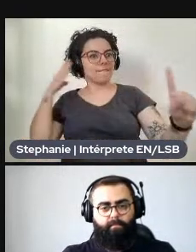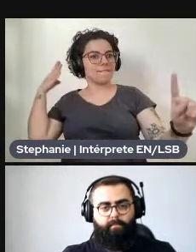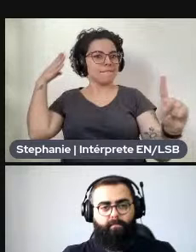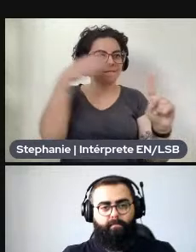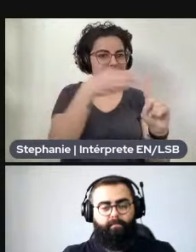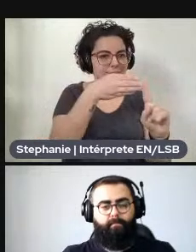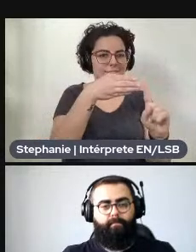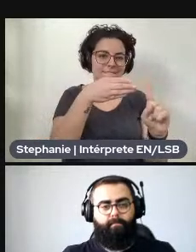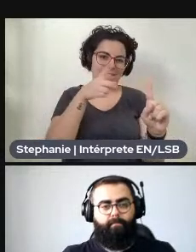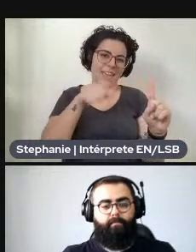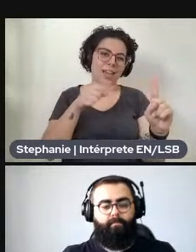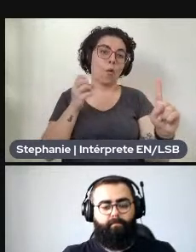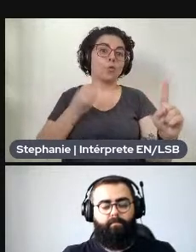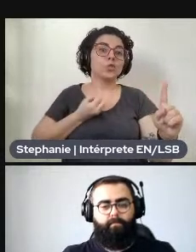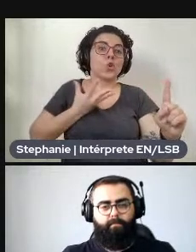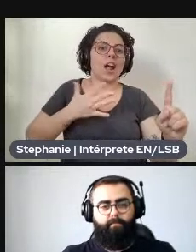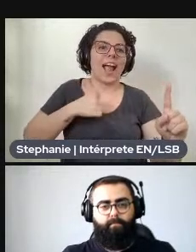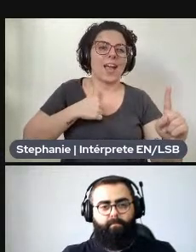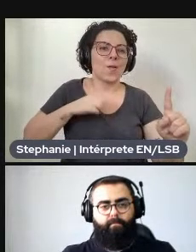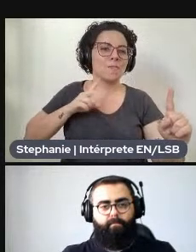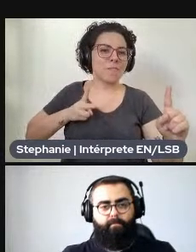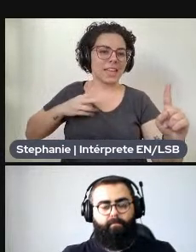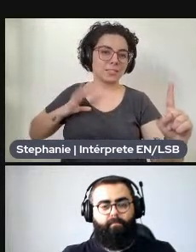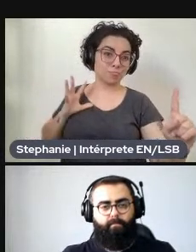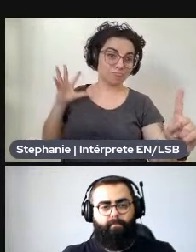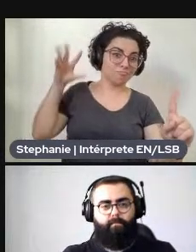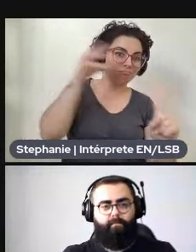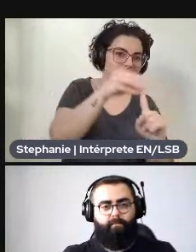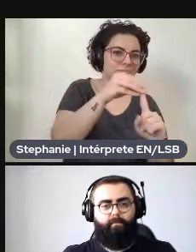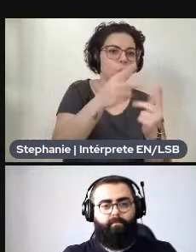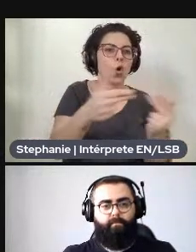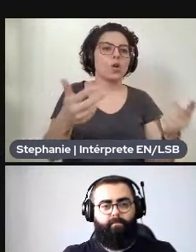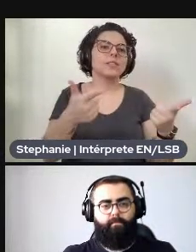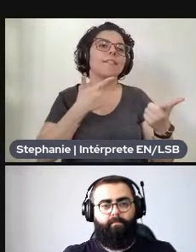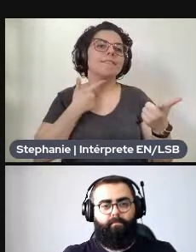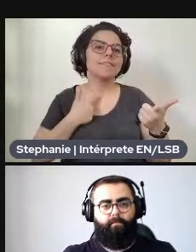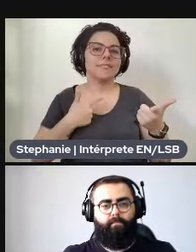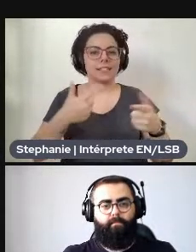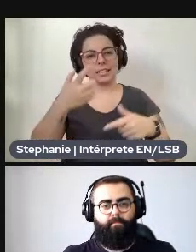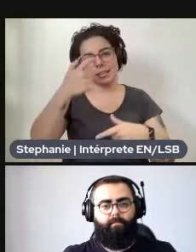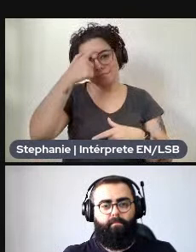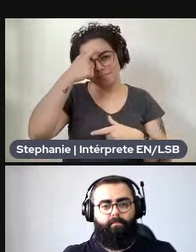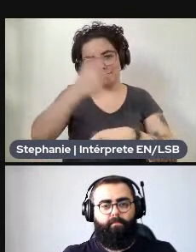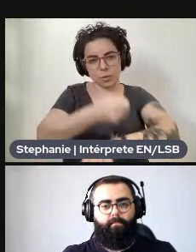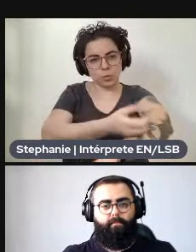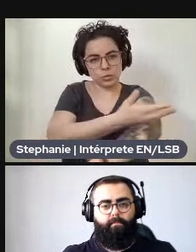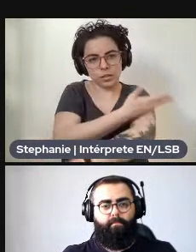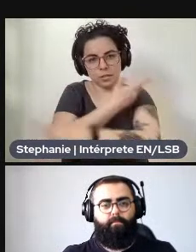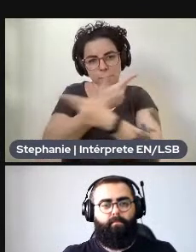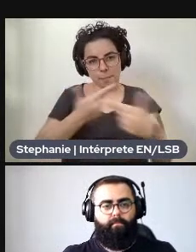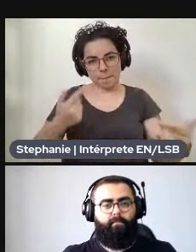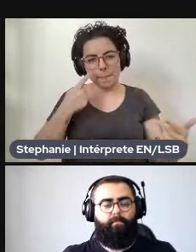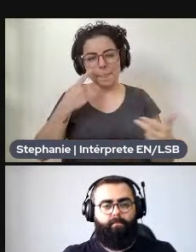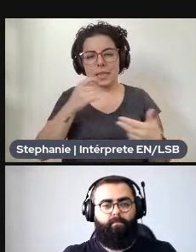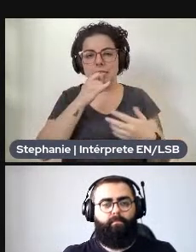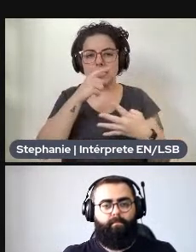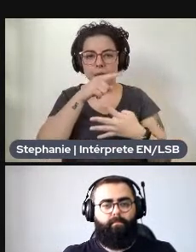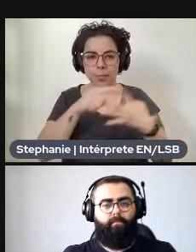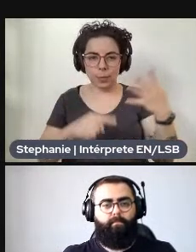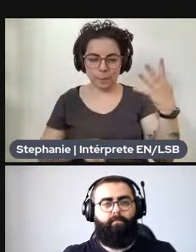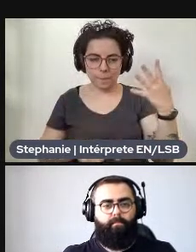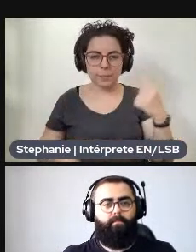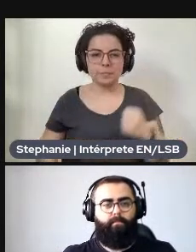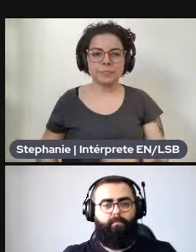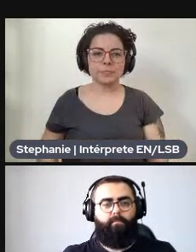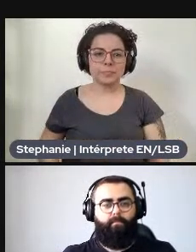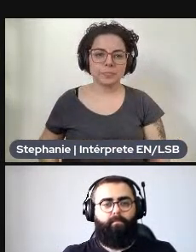himself or tends towards that abstract state of affairs. So for instance, in A, el alma del mezquino se echa